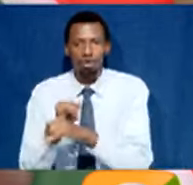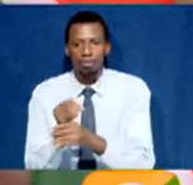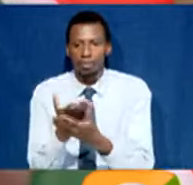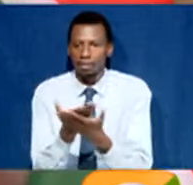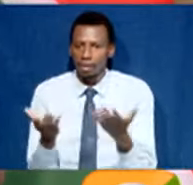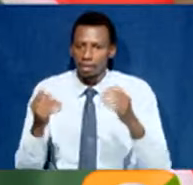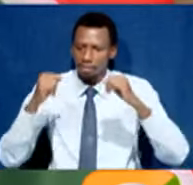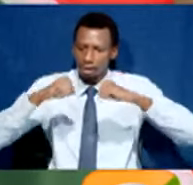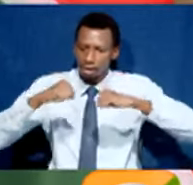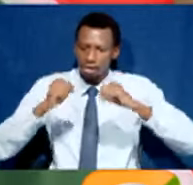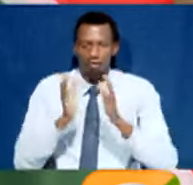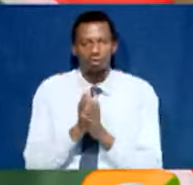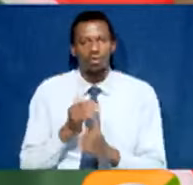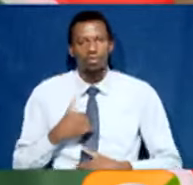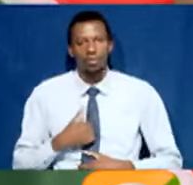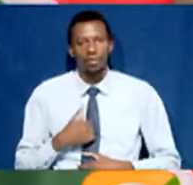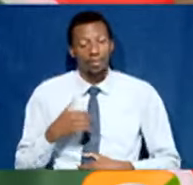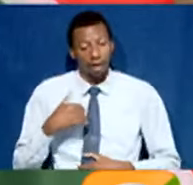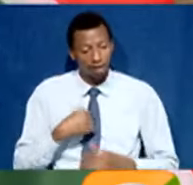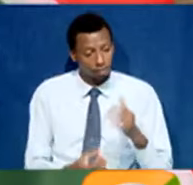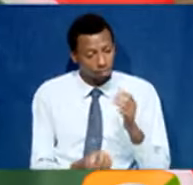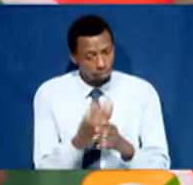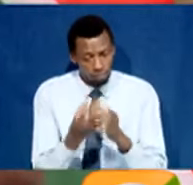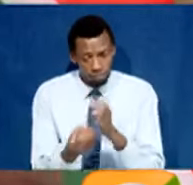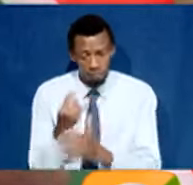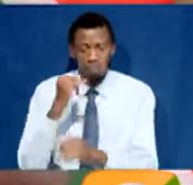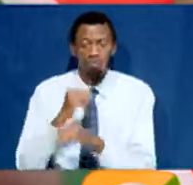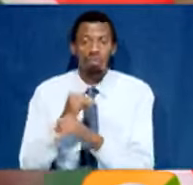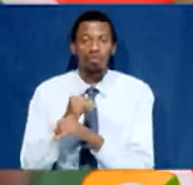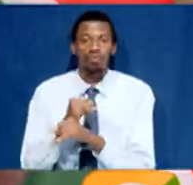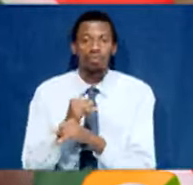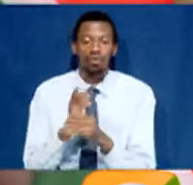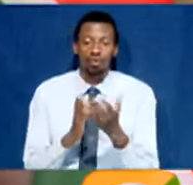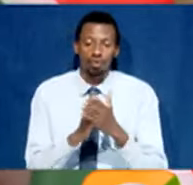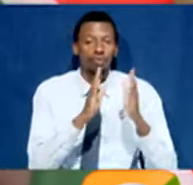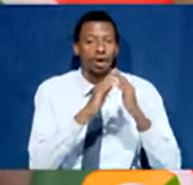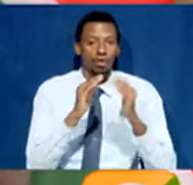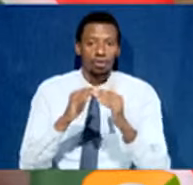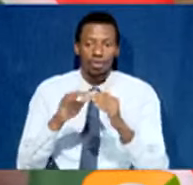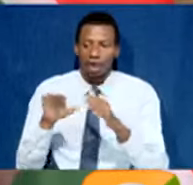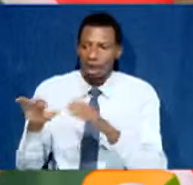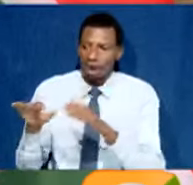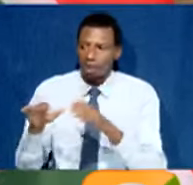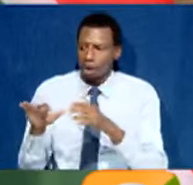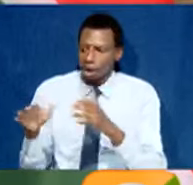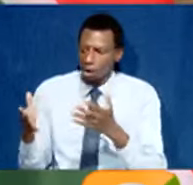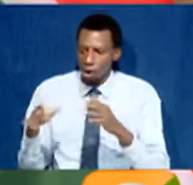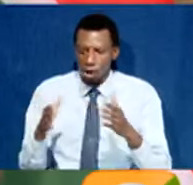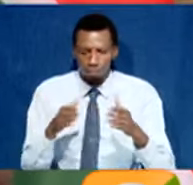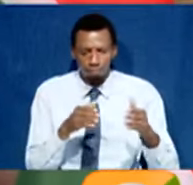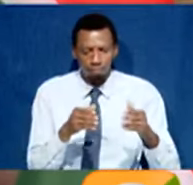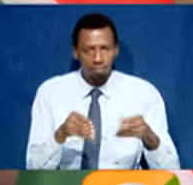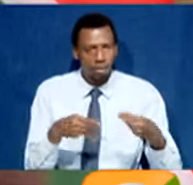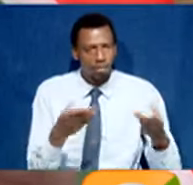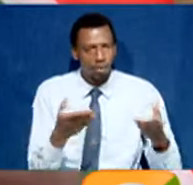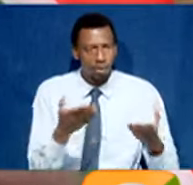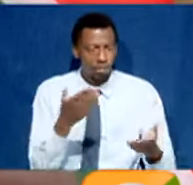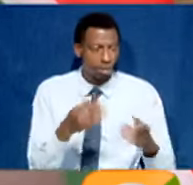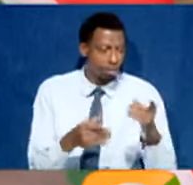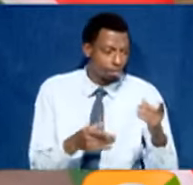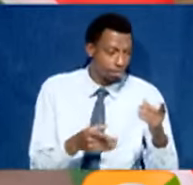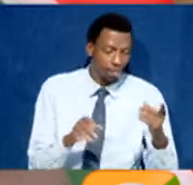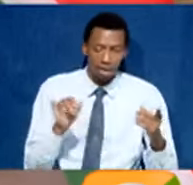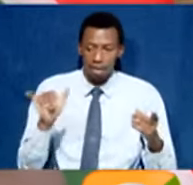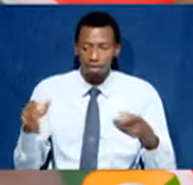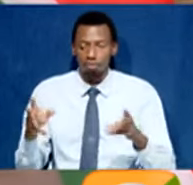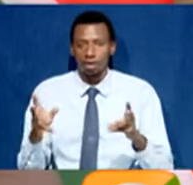me. And I have created jobs using housing. The mechanism of delivery could be this way or that way. Did